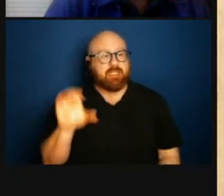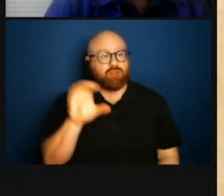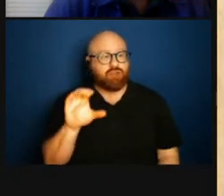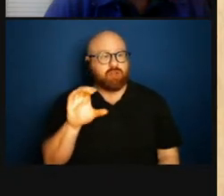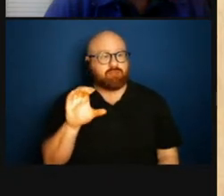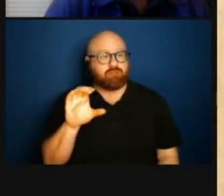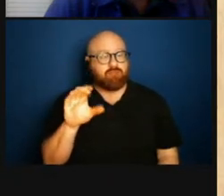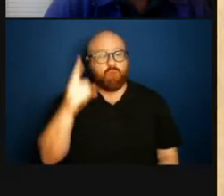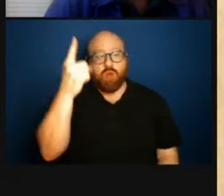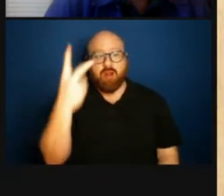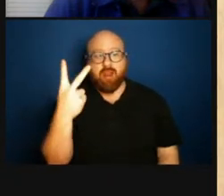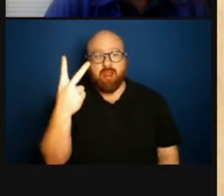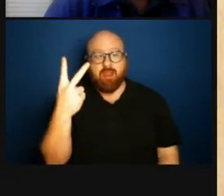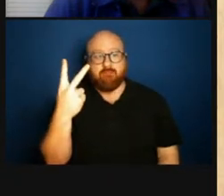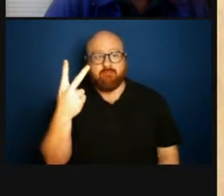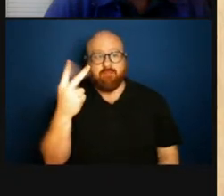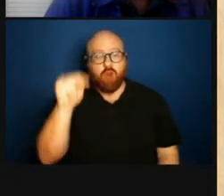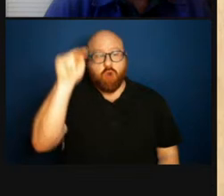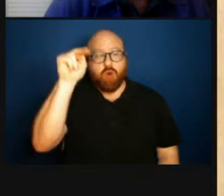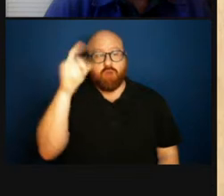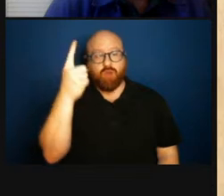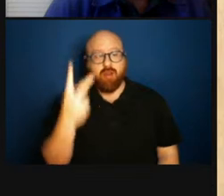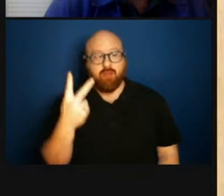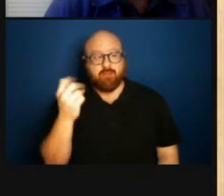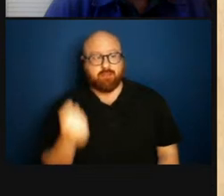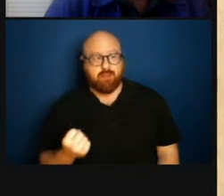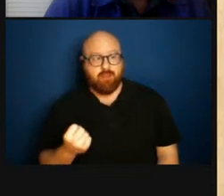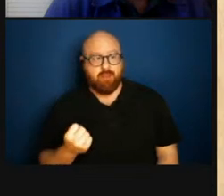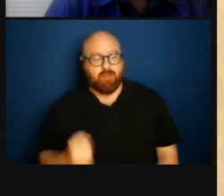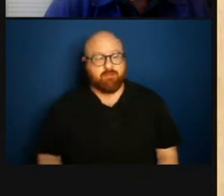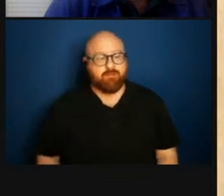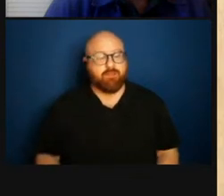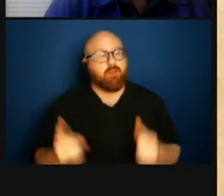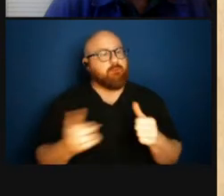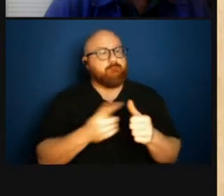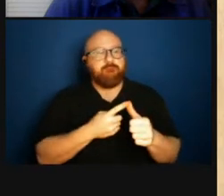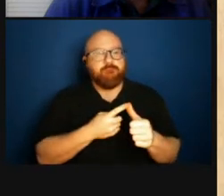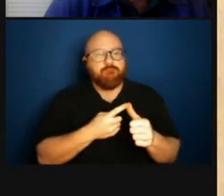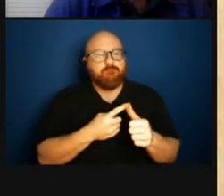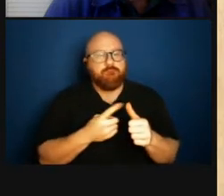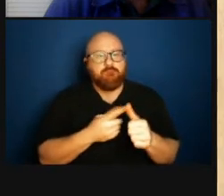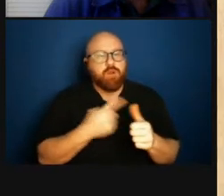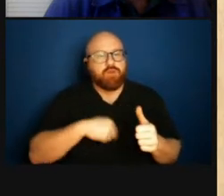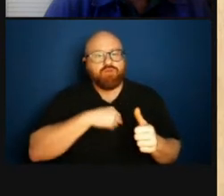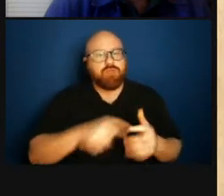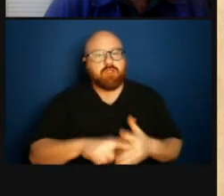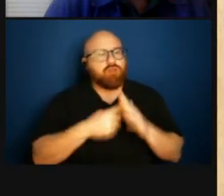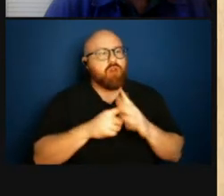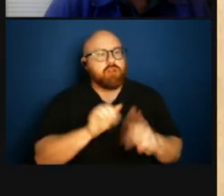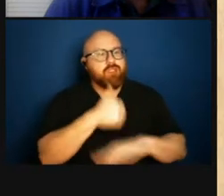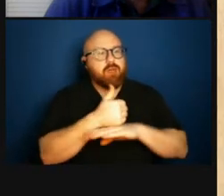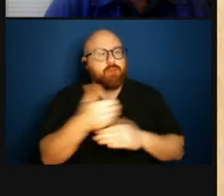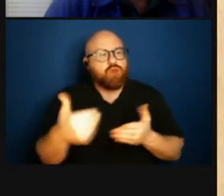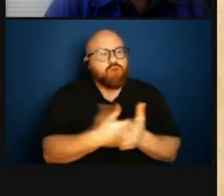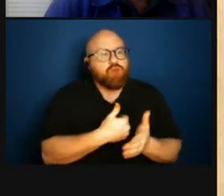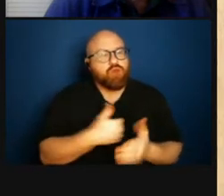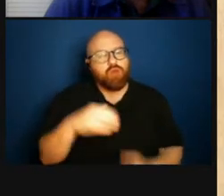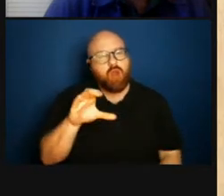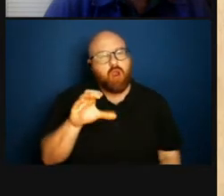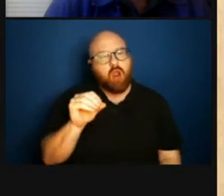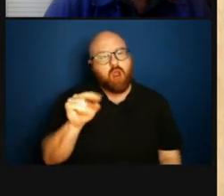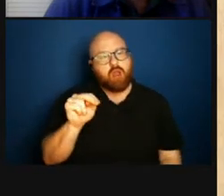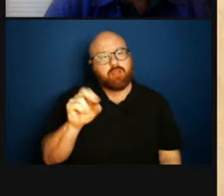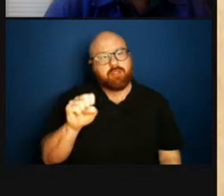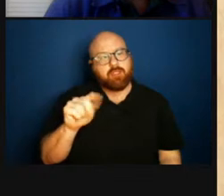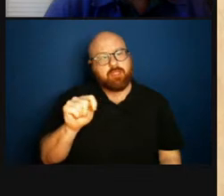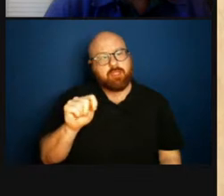The first steps to creating a new U.S. Constitution goes back to the 18th century in 1787, and it